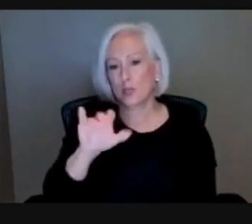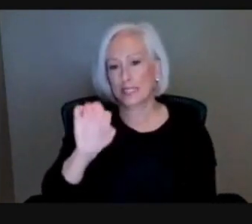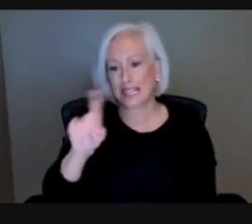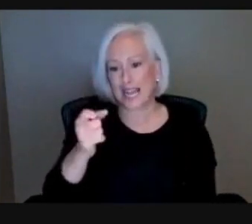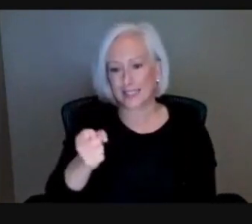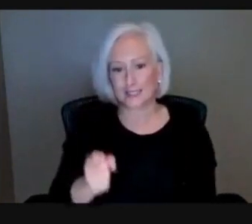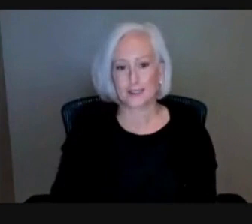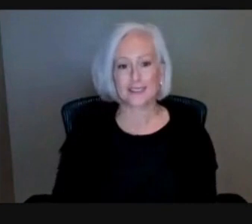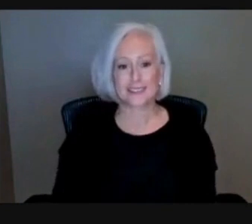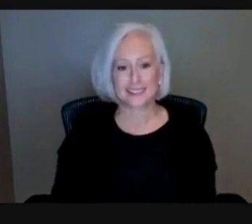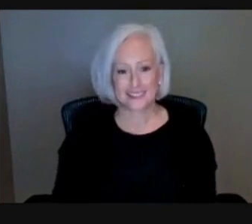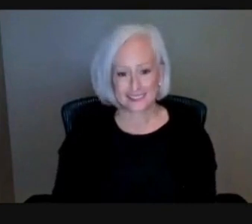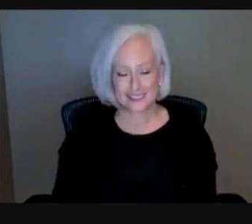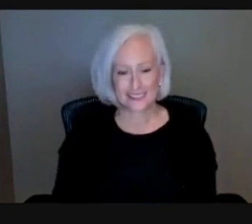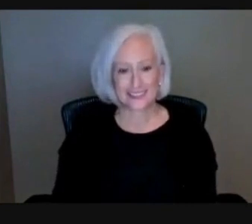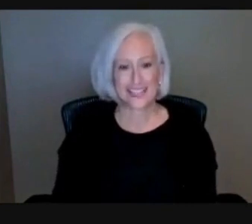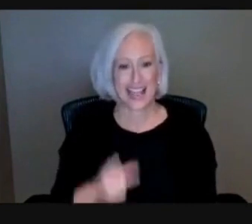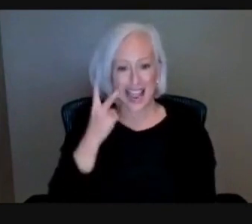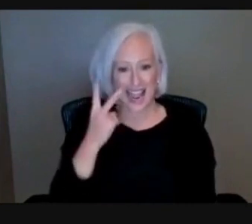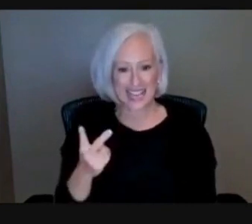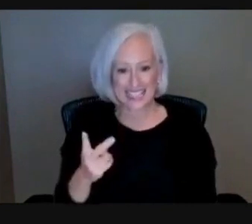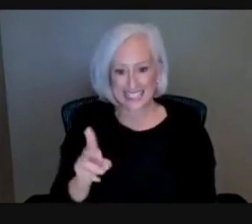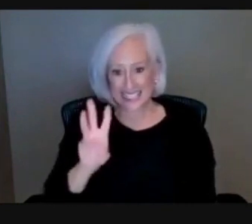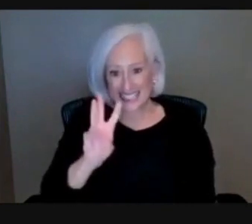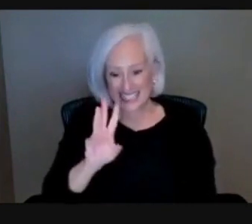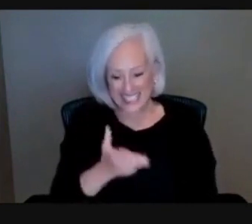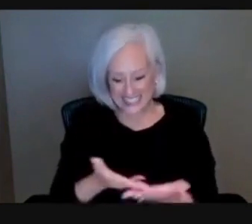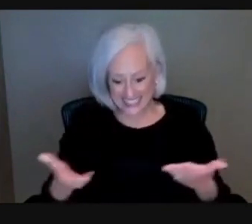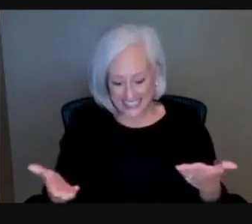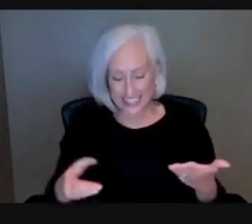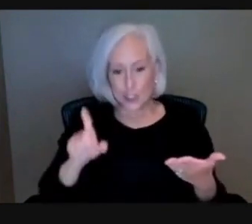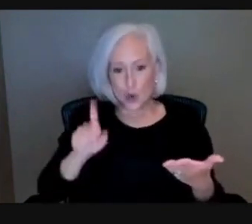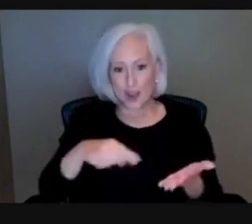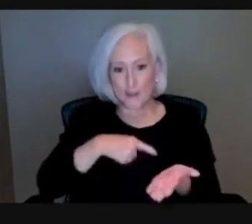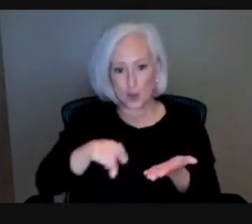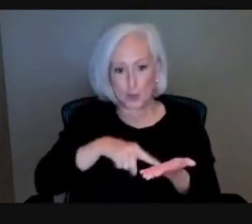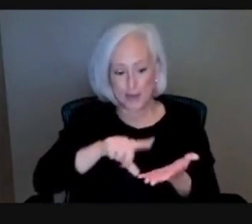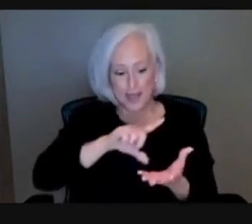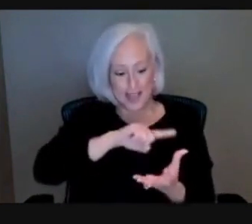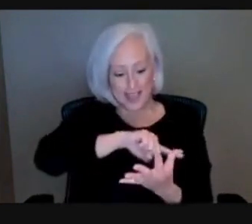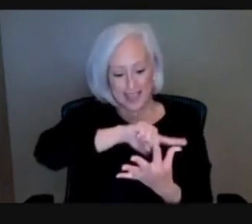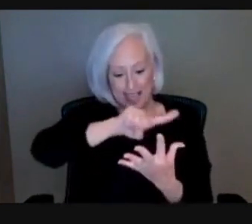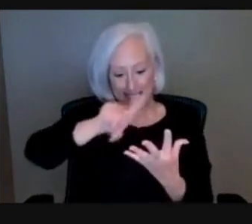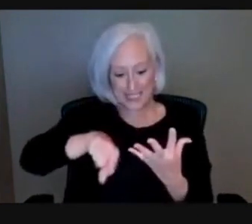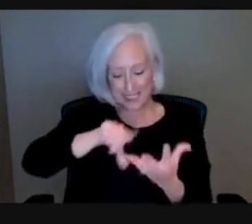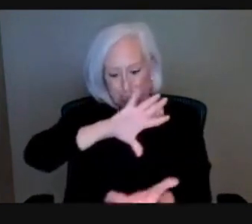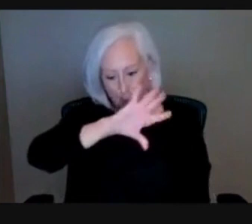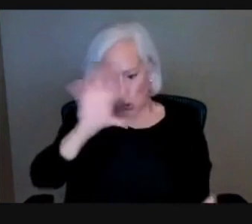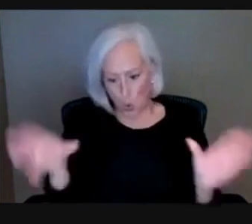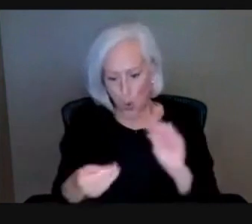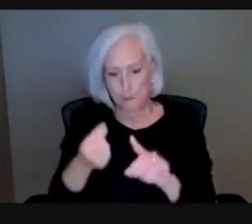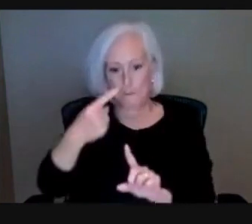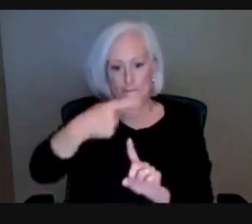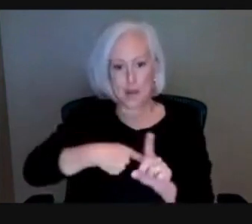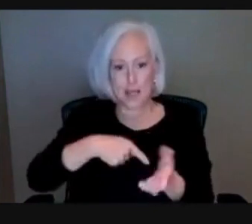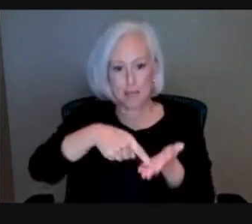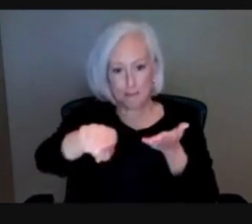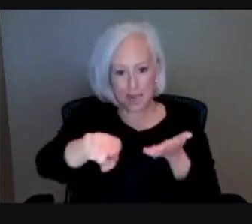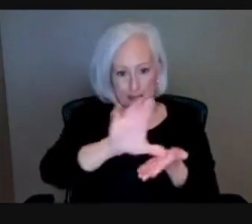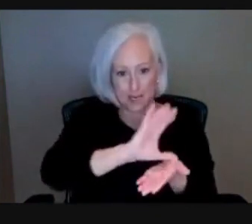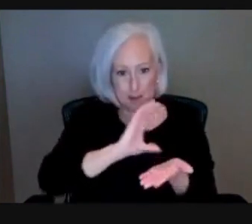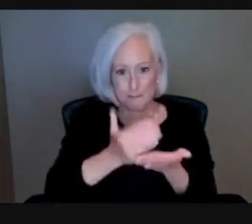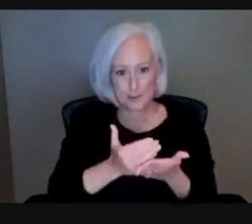said, already I see six things that you would have to pay monthly. So remember, when you're buying a house, you have to take